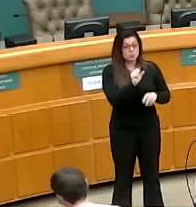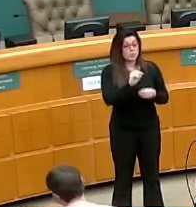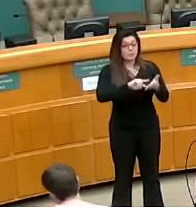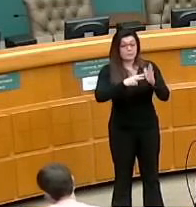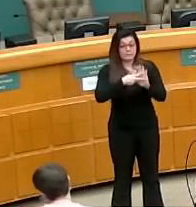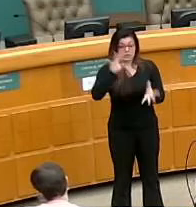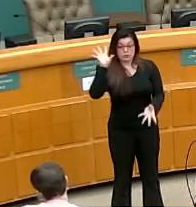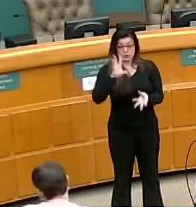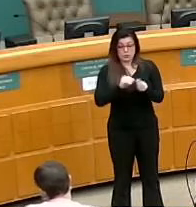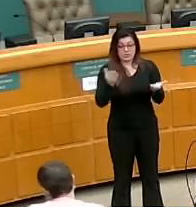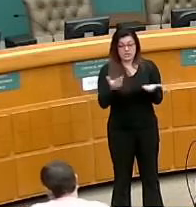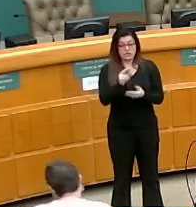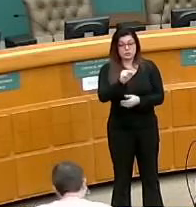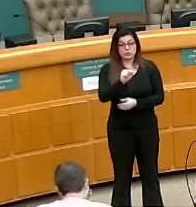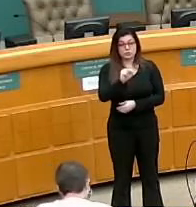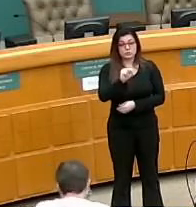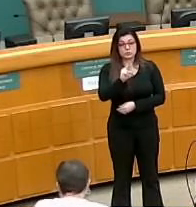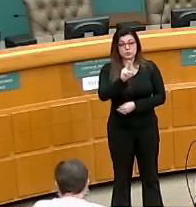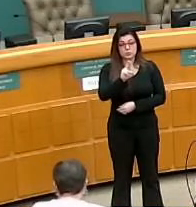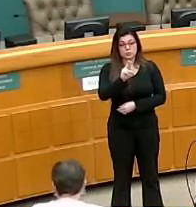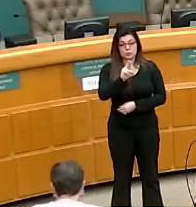have a total of